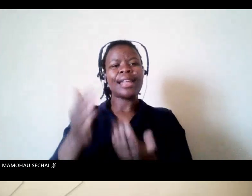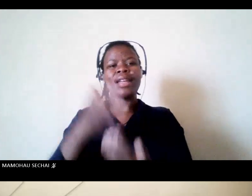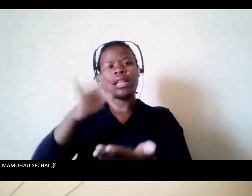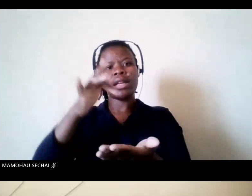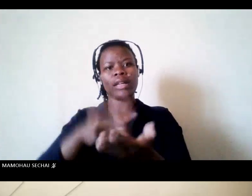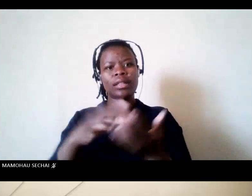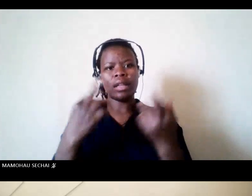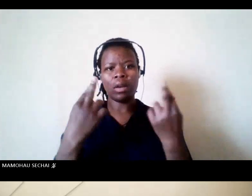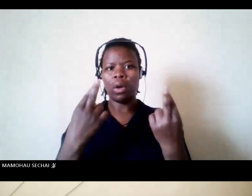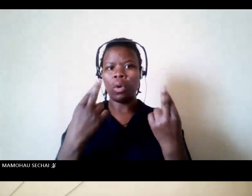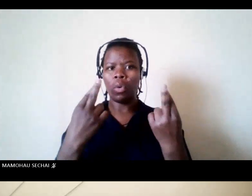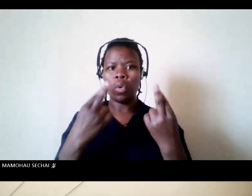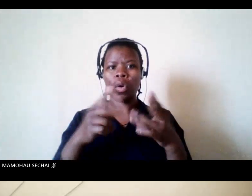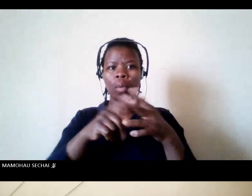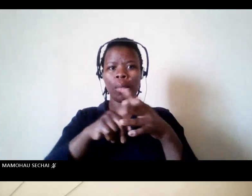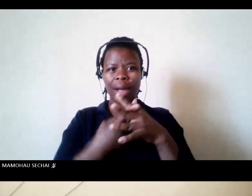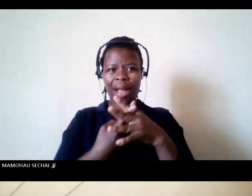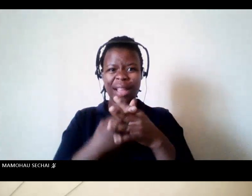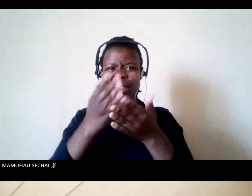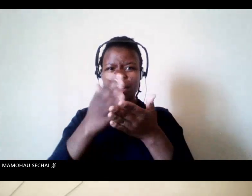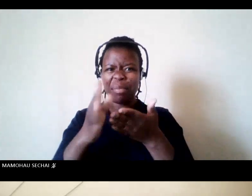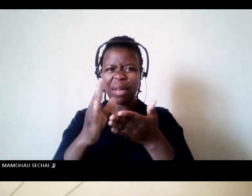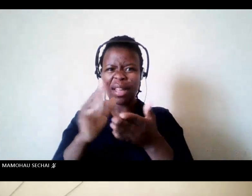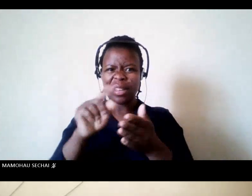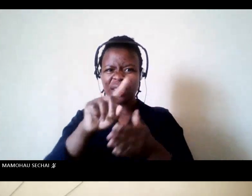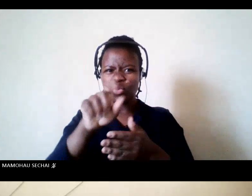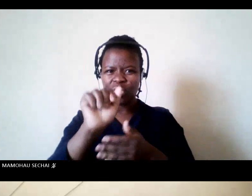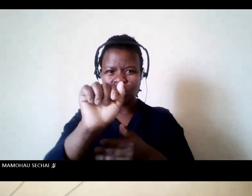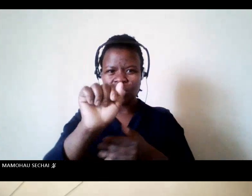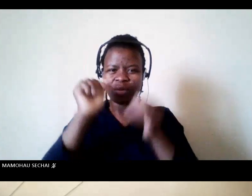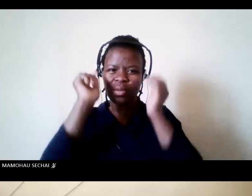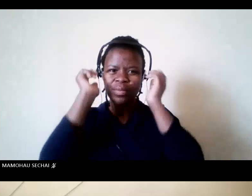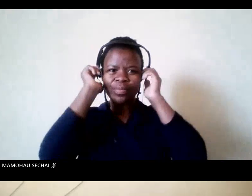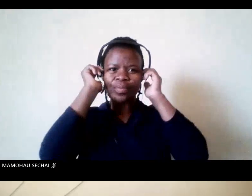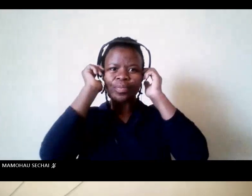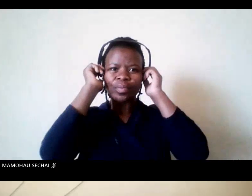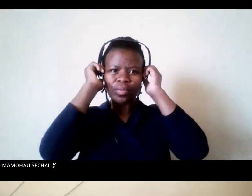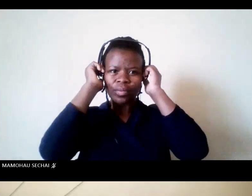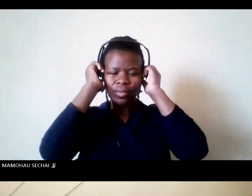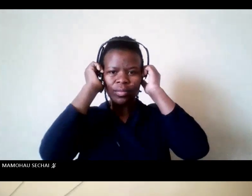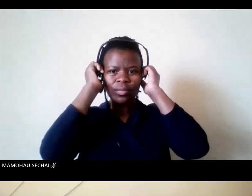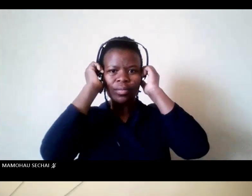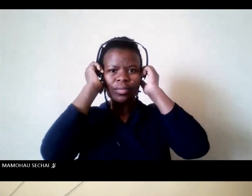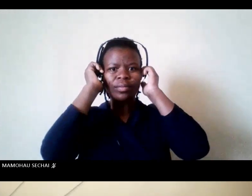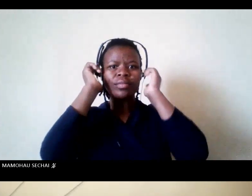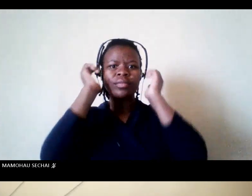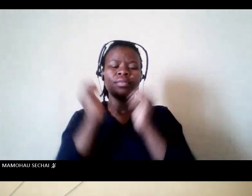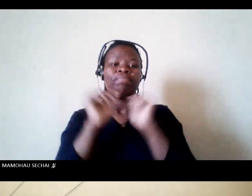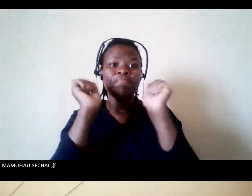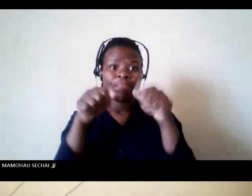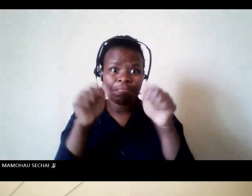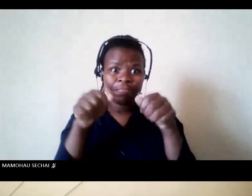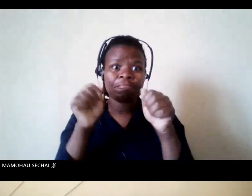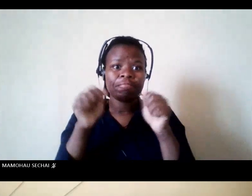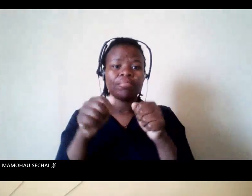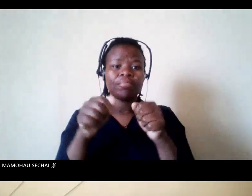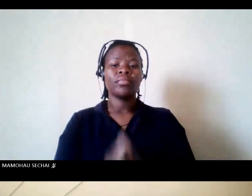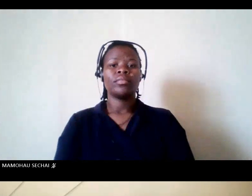that answers part of your question. You know, it does. It does.